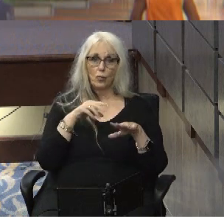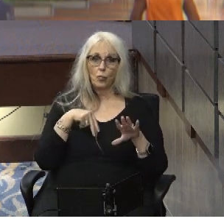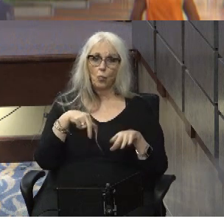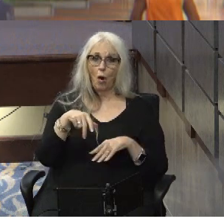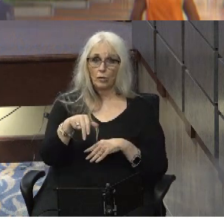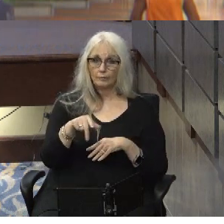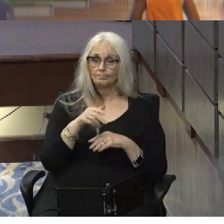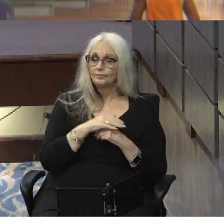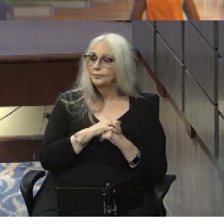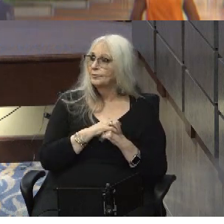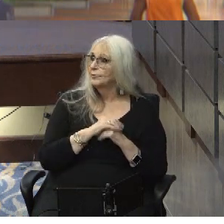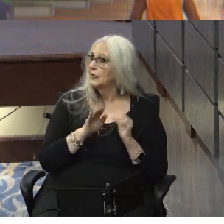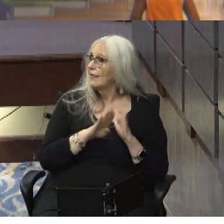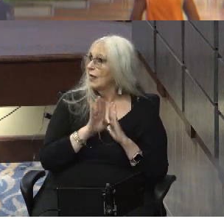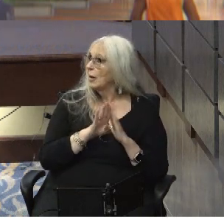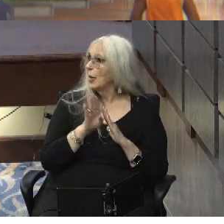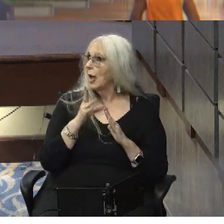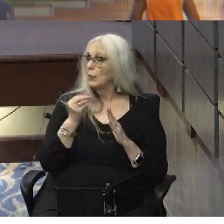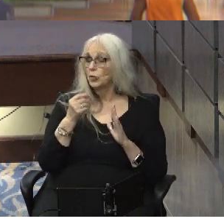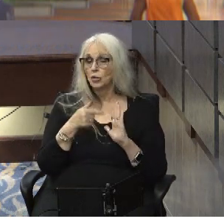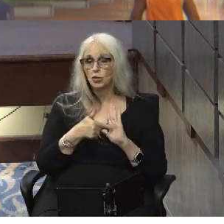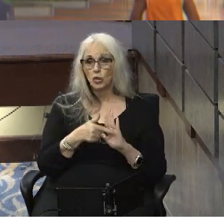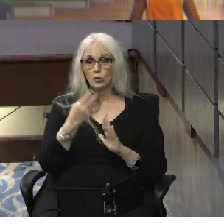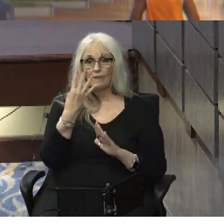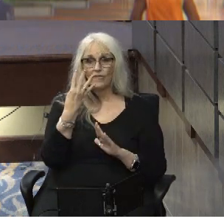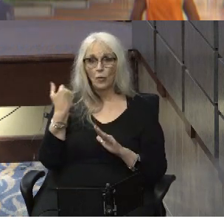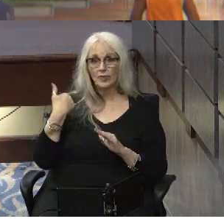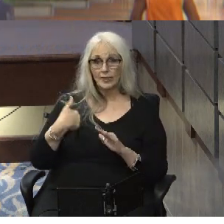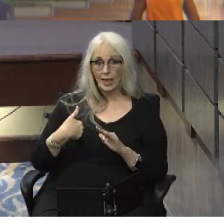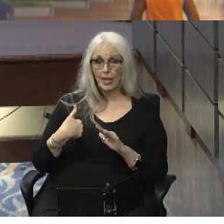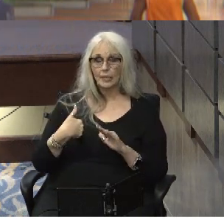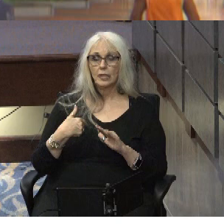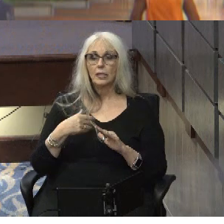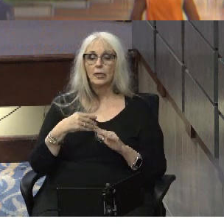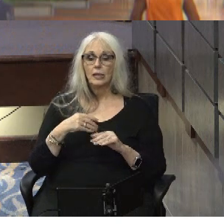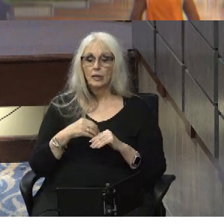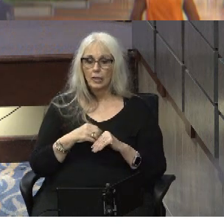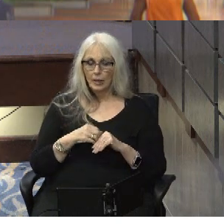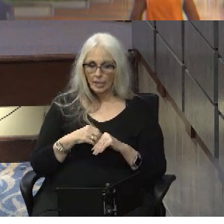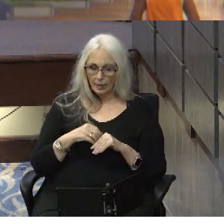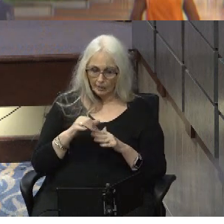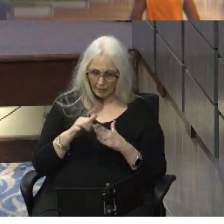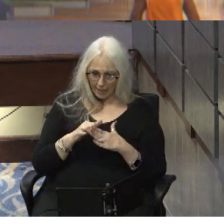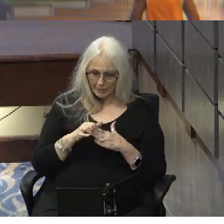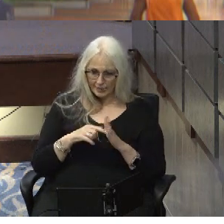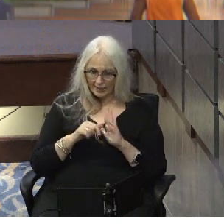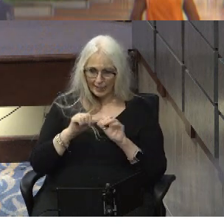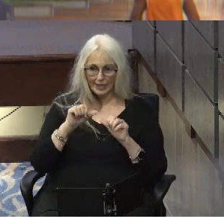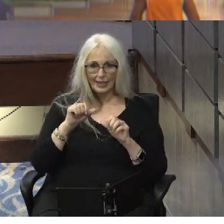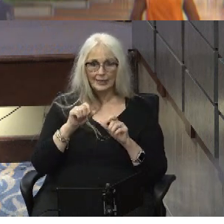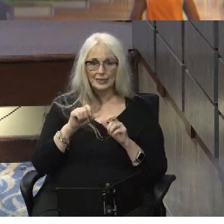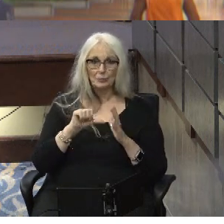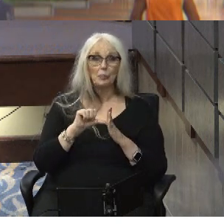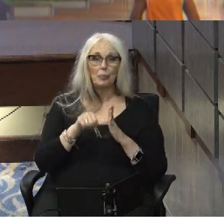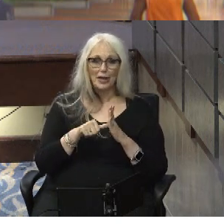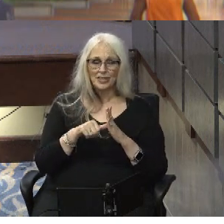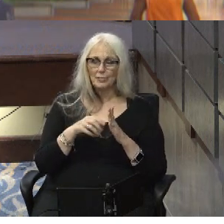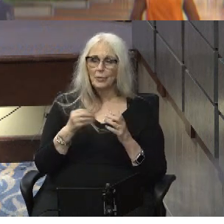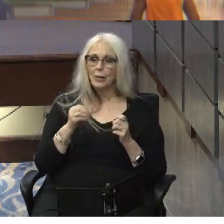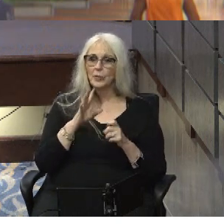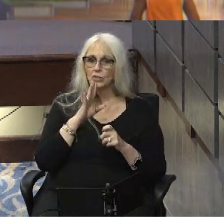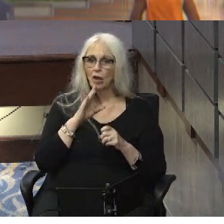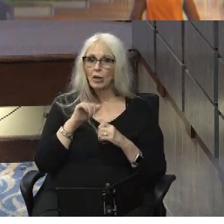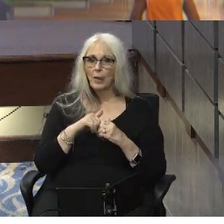going to show you views from all sides and talk about the materiality here. That's the expression, but I'll also speak to the functions going